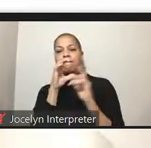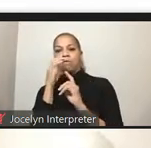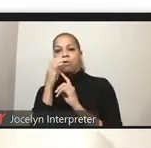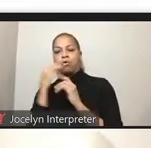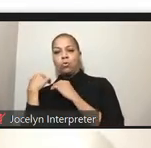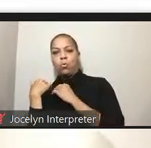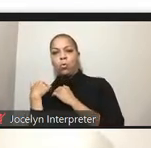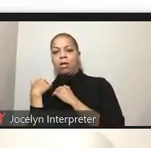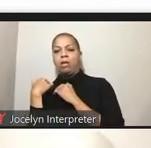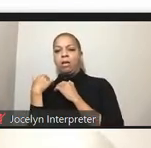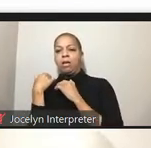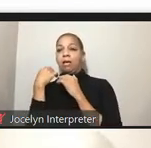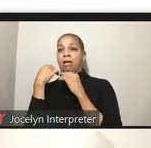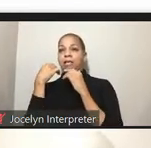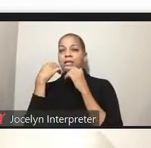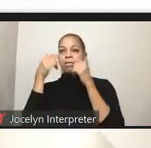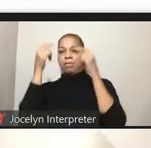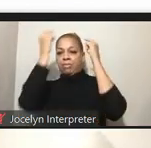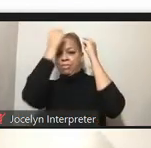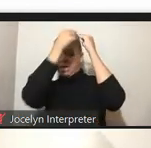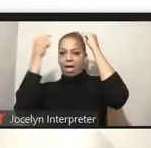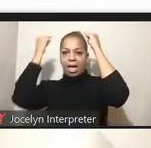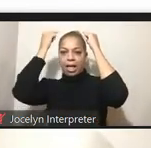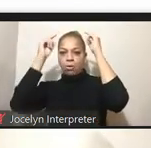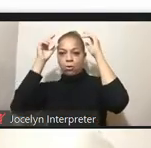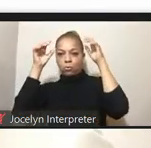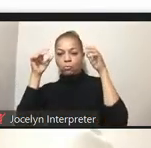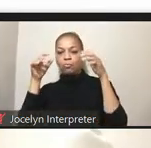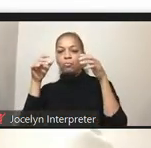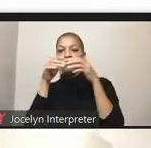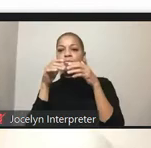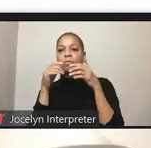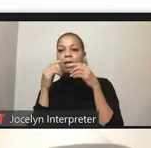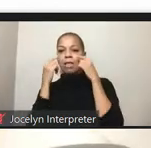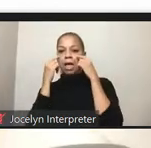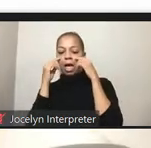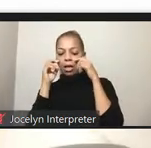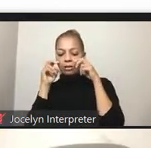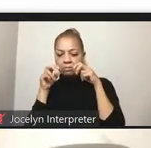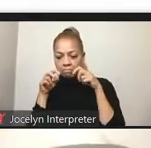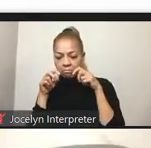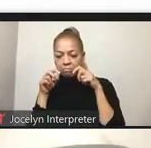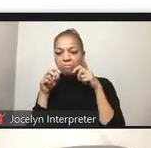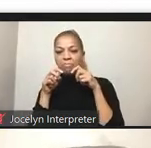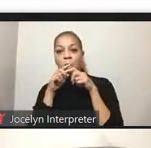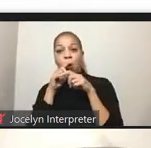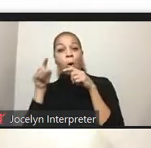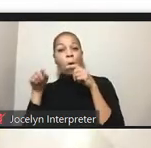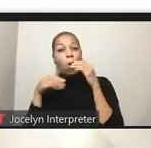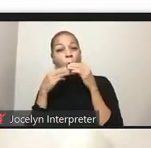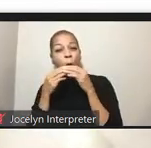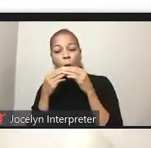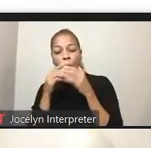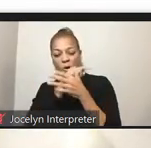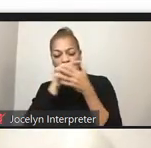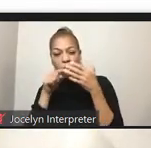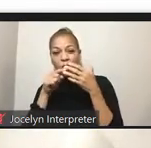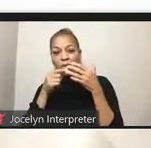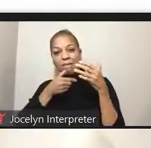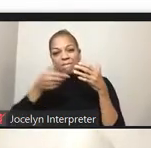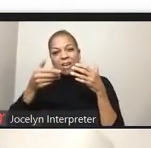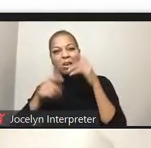the downward cast eyes, all invite questions. Trayvon Martin is an